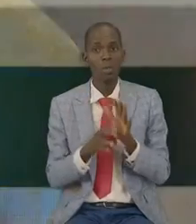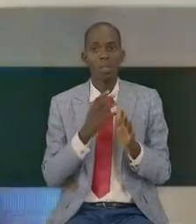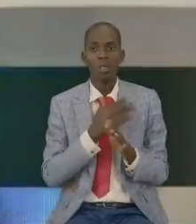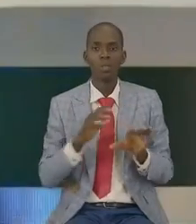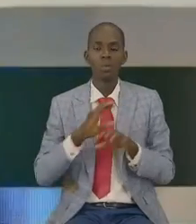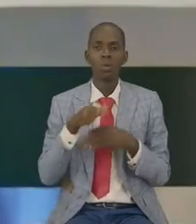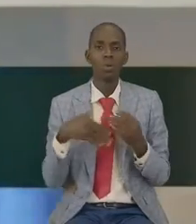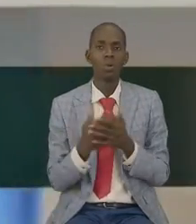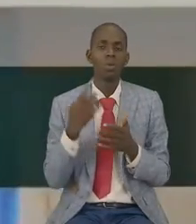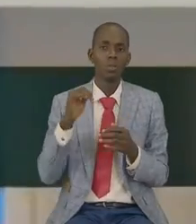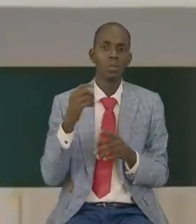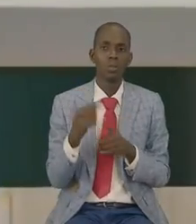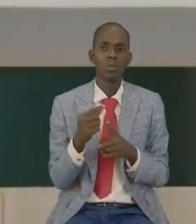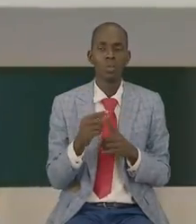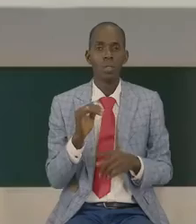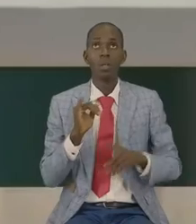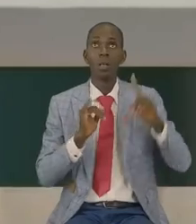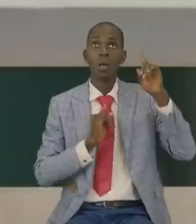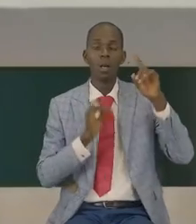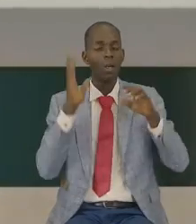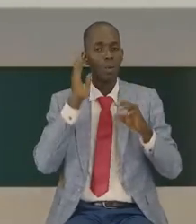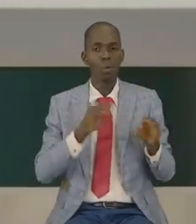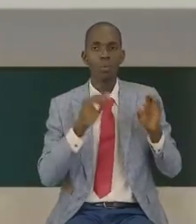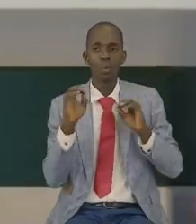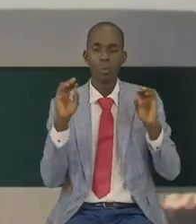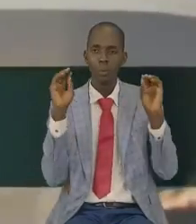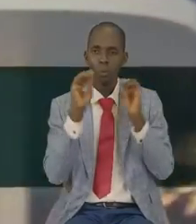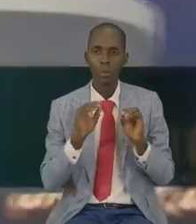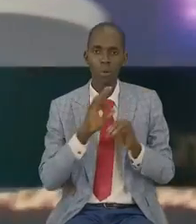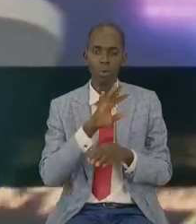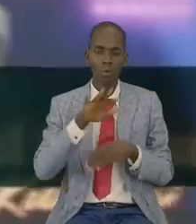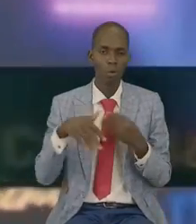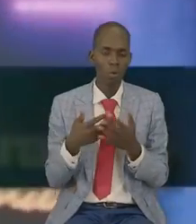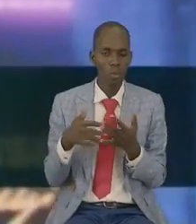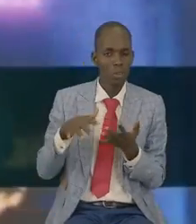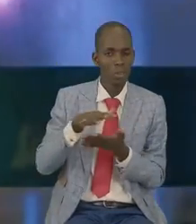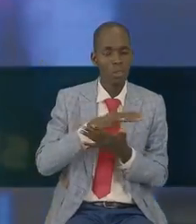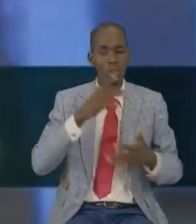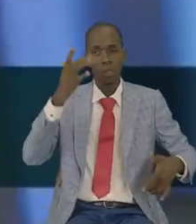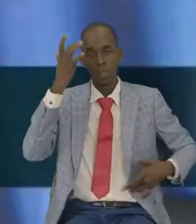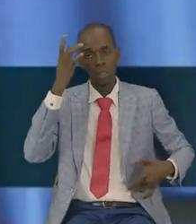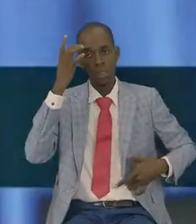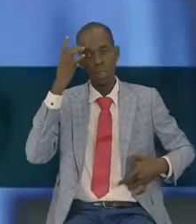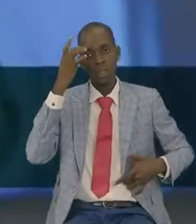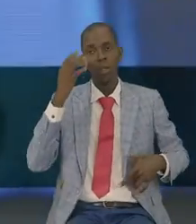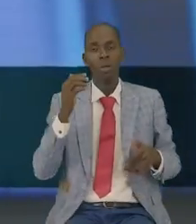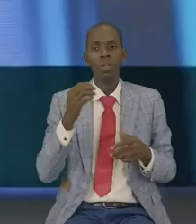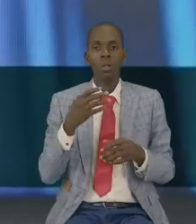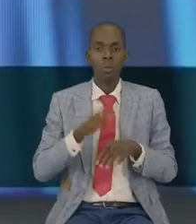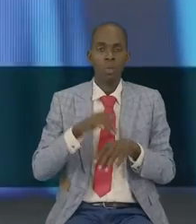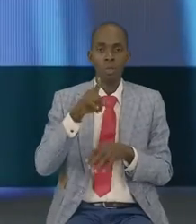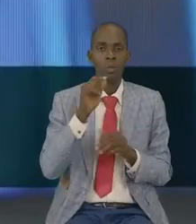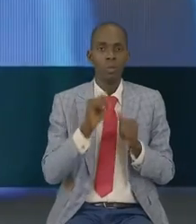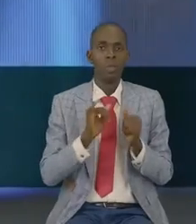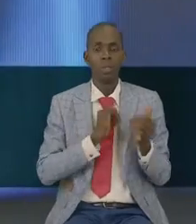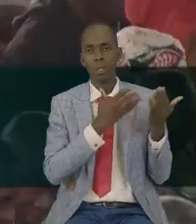I will put none of these diseases upon thee which I brought upon